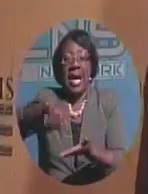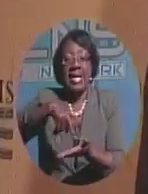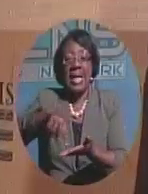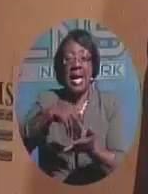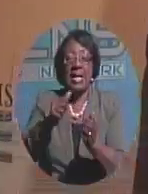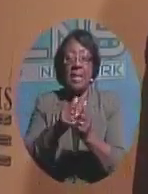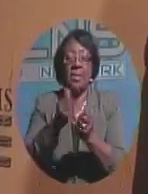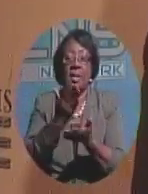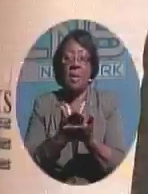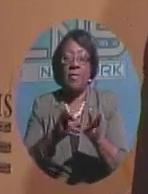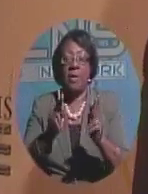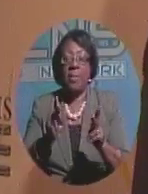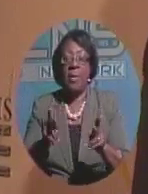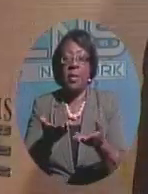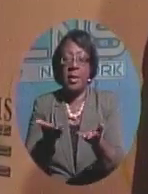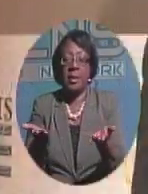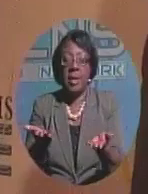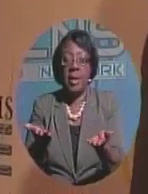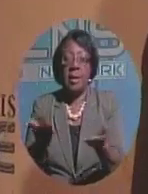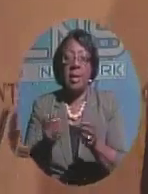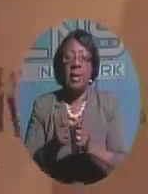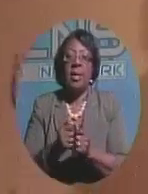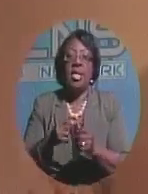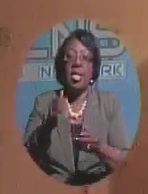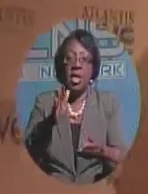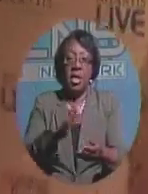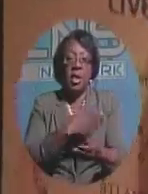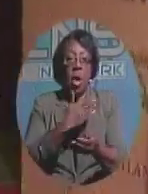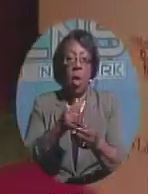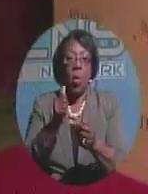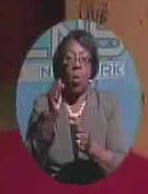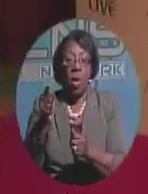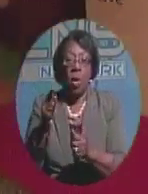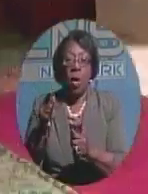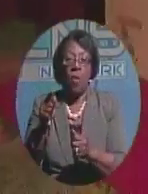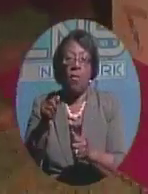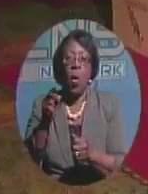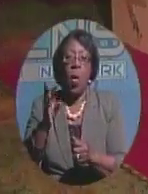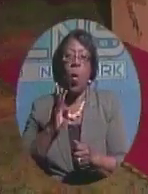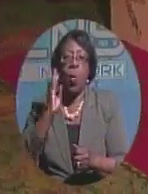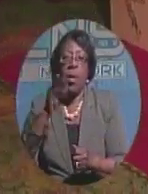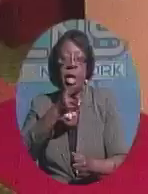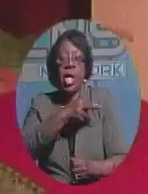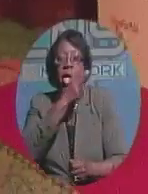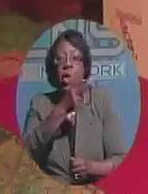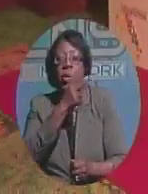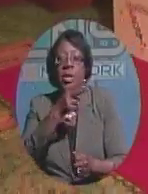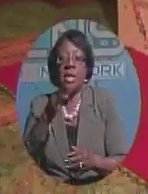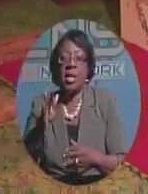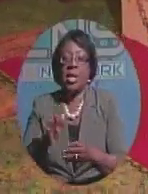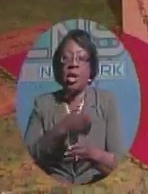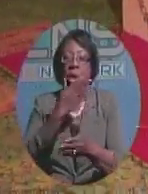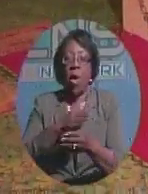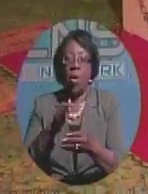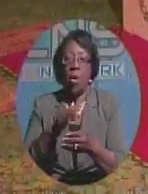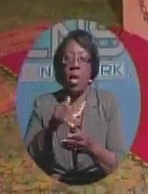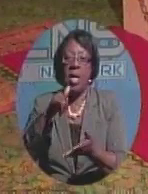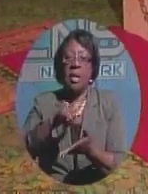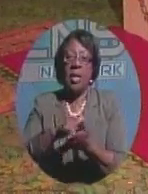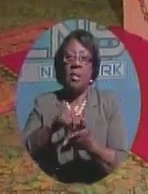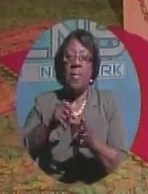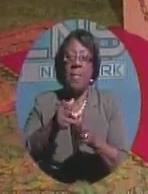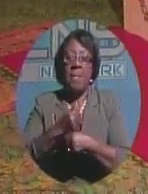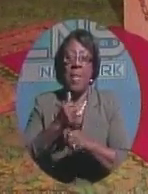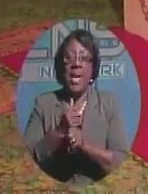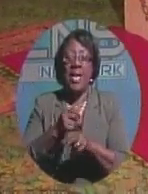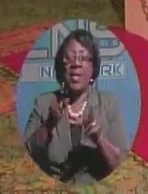it was her rendition of the late Whitney Houston's I Want to Dance with Somebody that brought the audience, including Prime Minister Perry